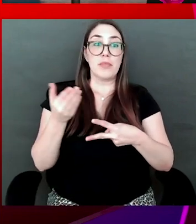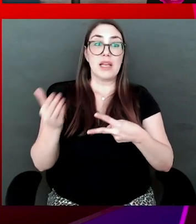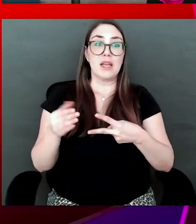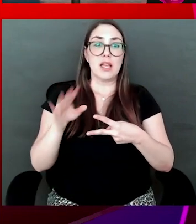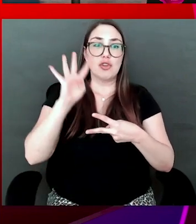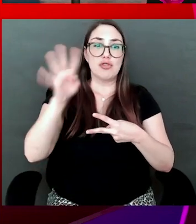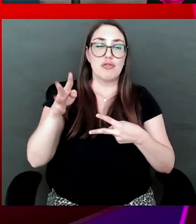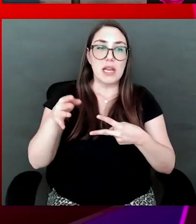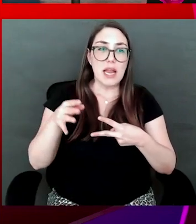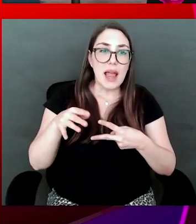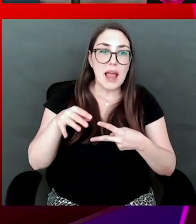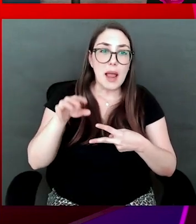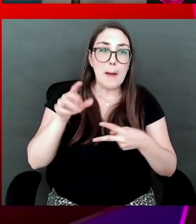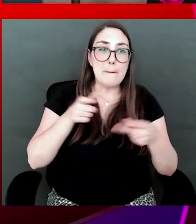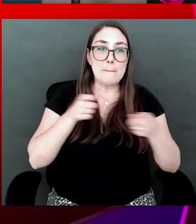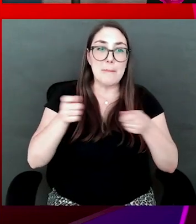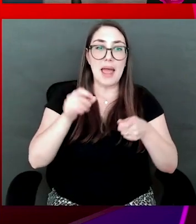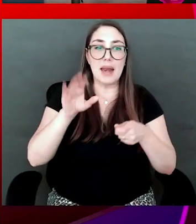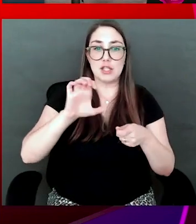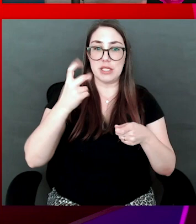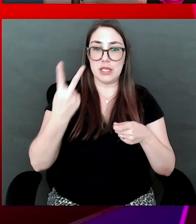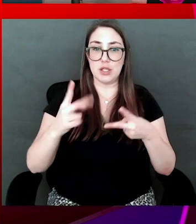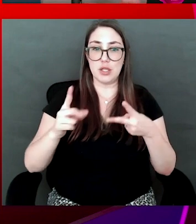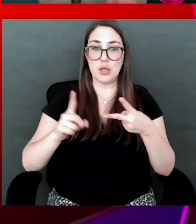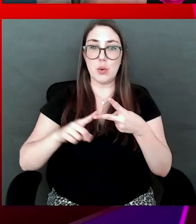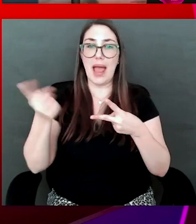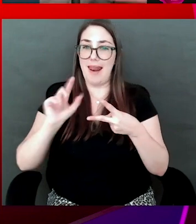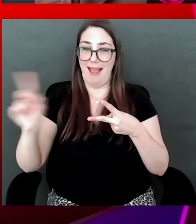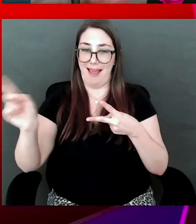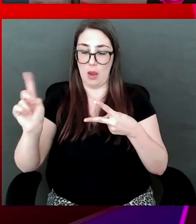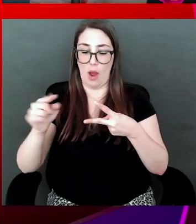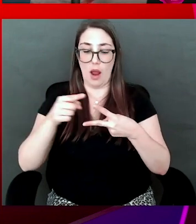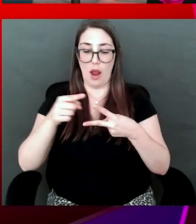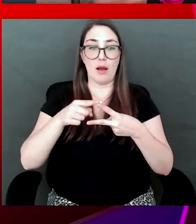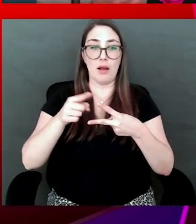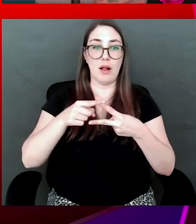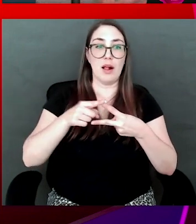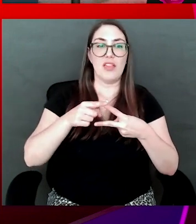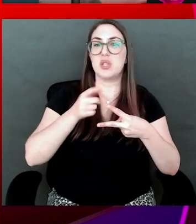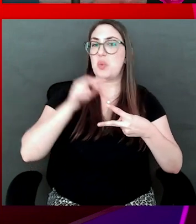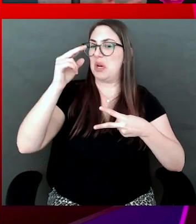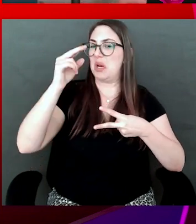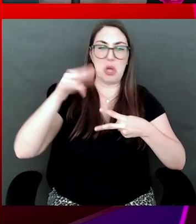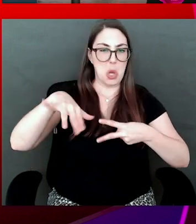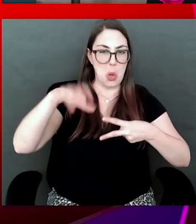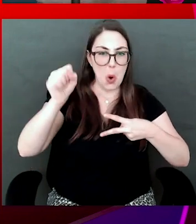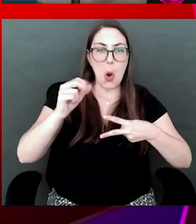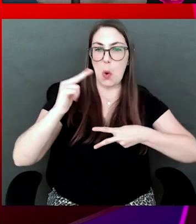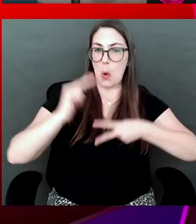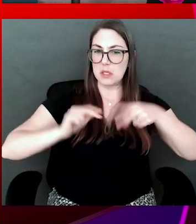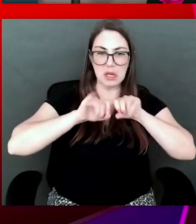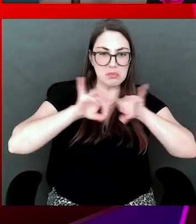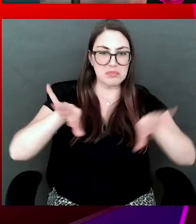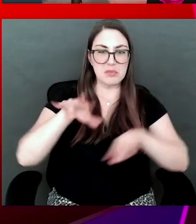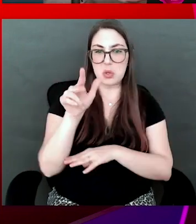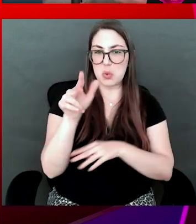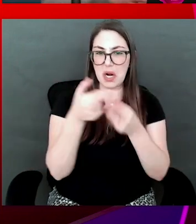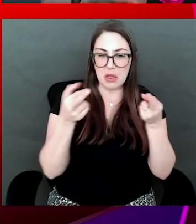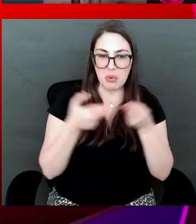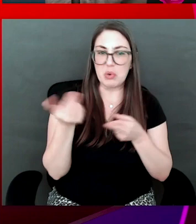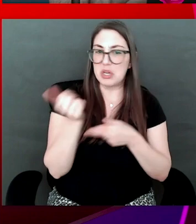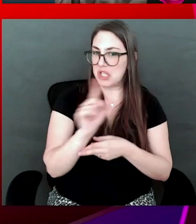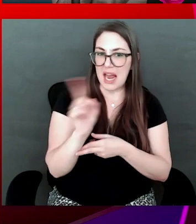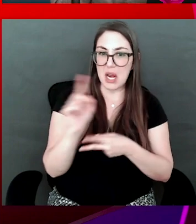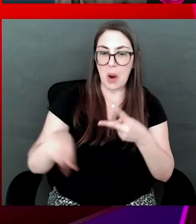anywhere fleet. So the managed EC2 fleet, that's a multi-region fleet that can host your build across, as I said, 23 regions, 8 local zones. Anywhere fleet, you can